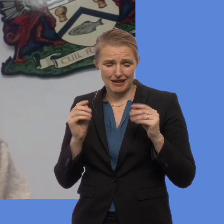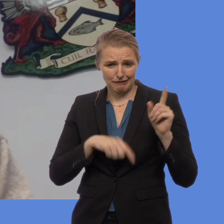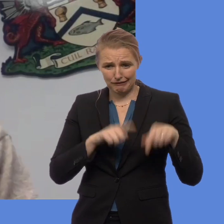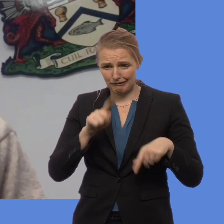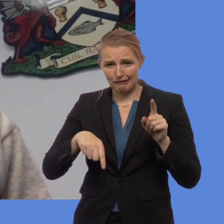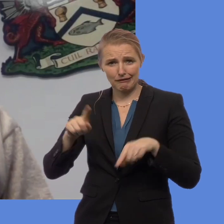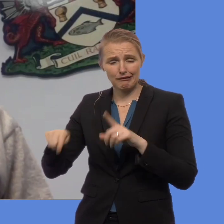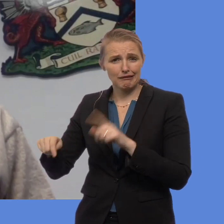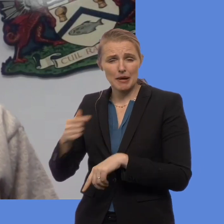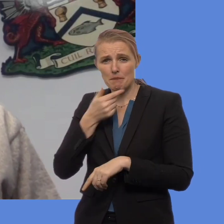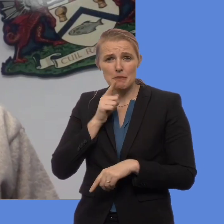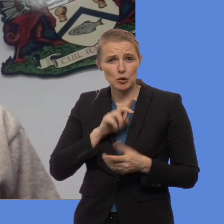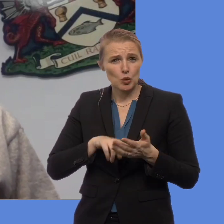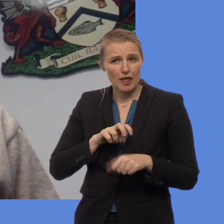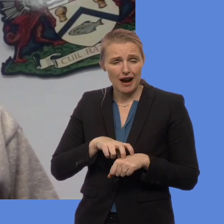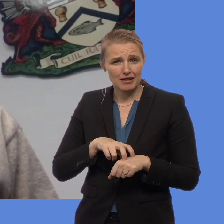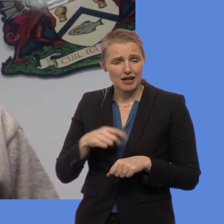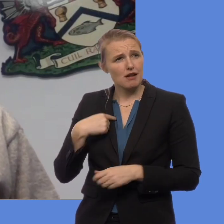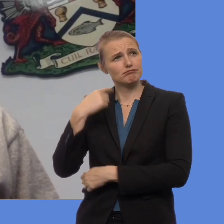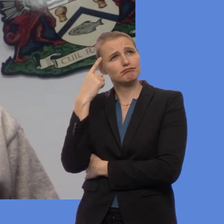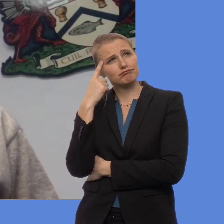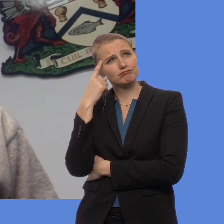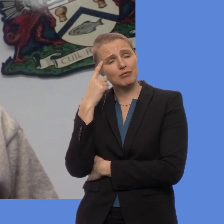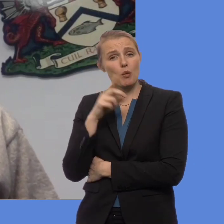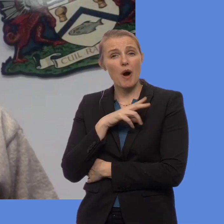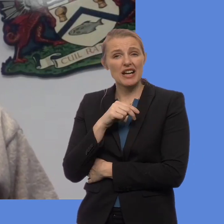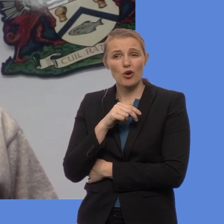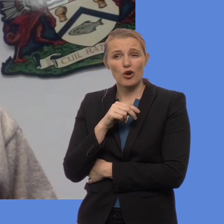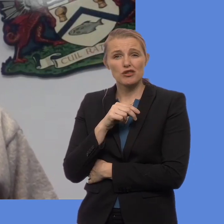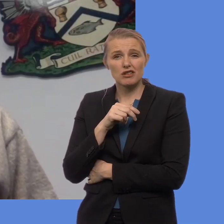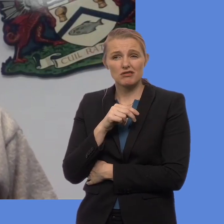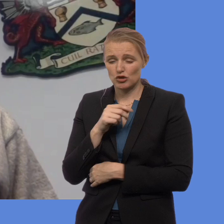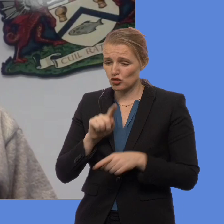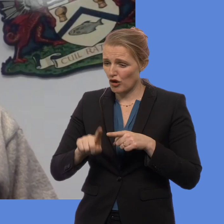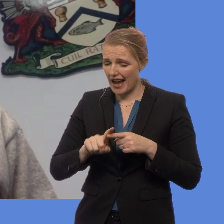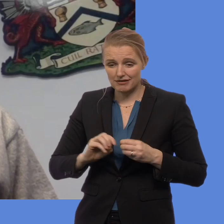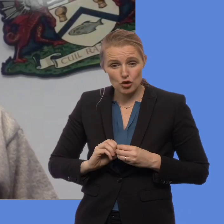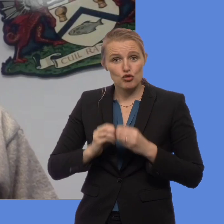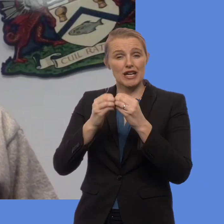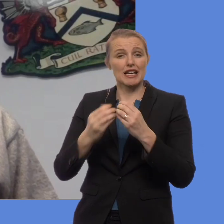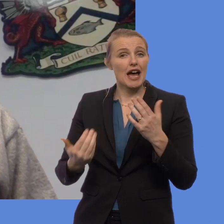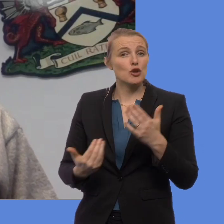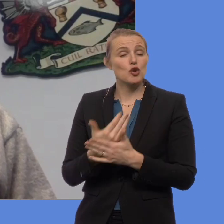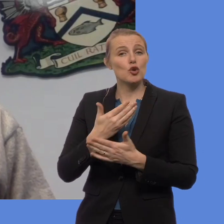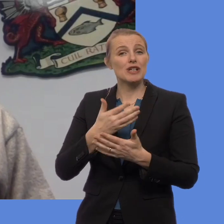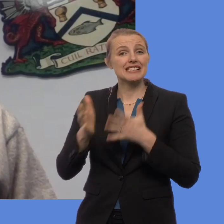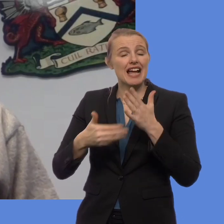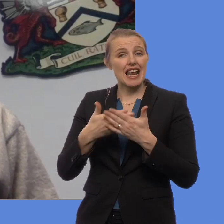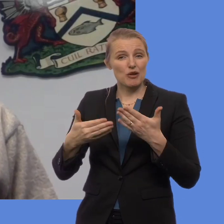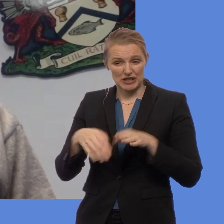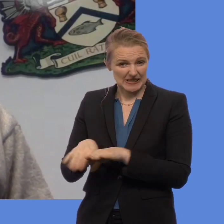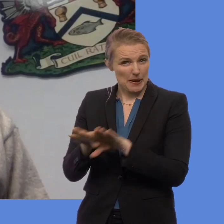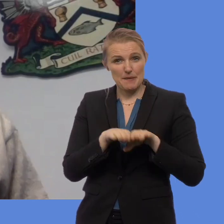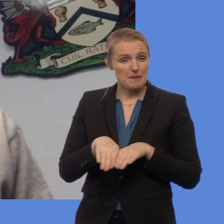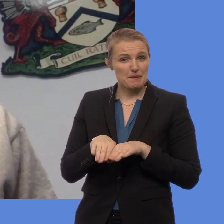Northern Ireland now. And I was thinking along the lines of we had a standardised, co-designed standardised sign language,